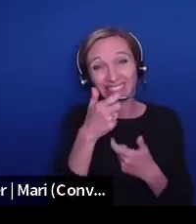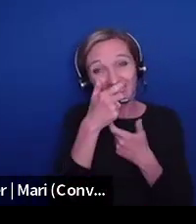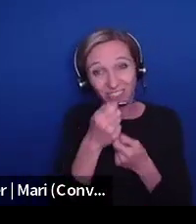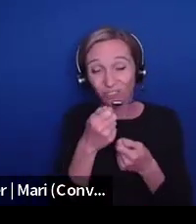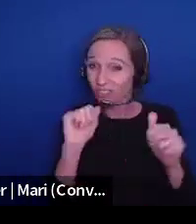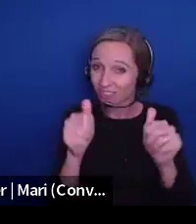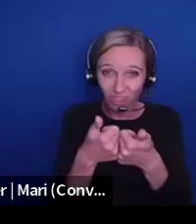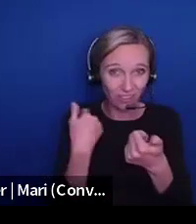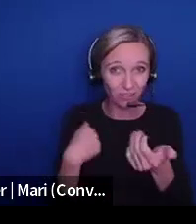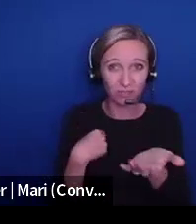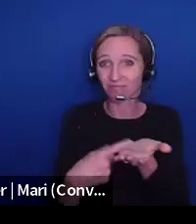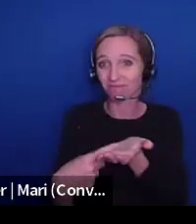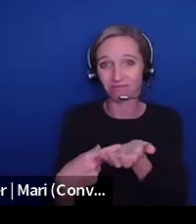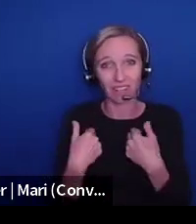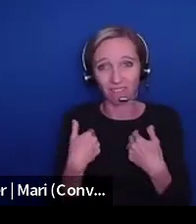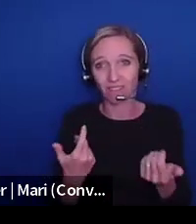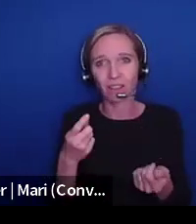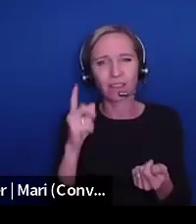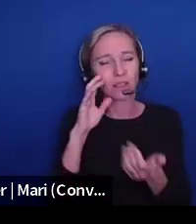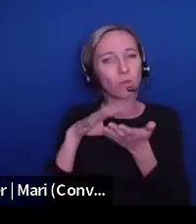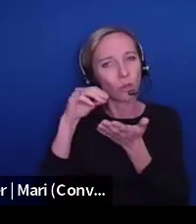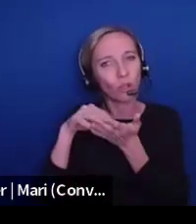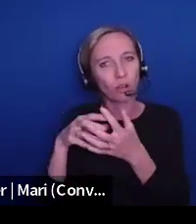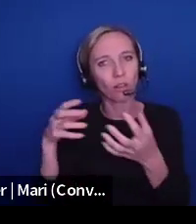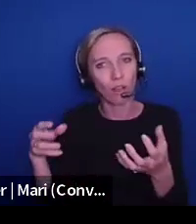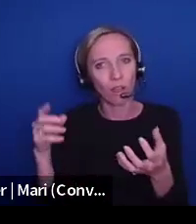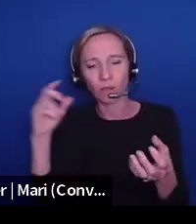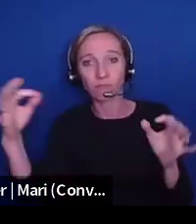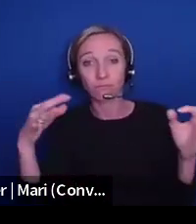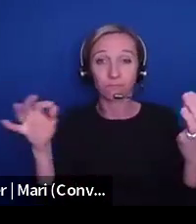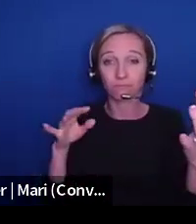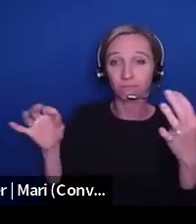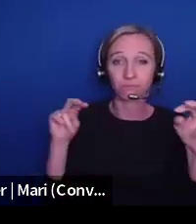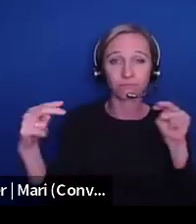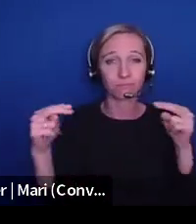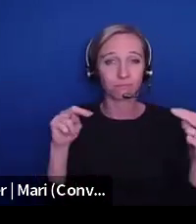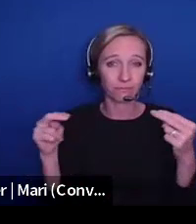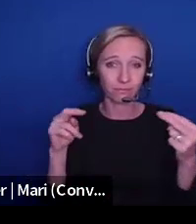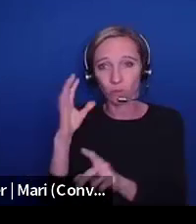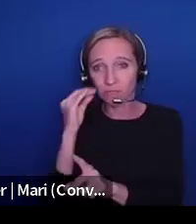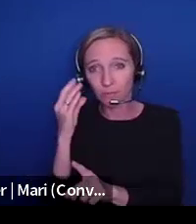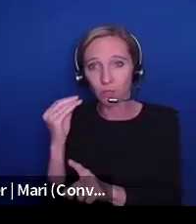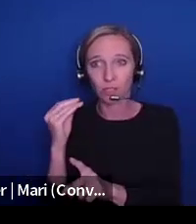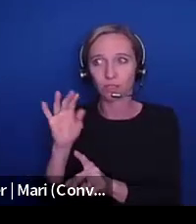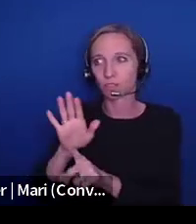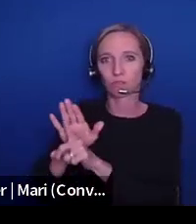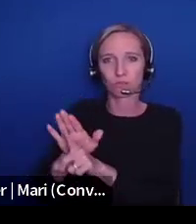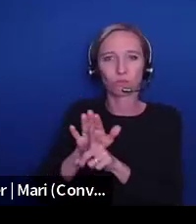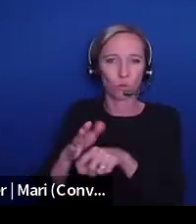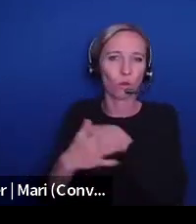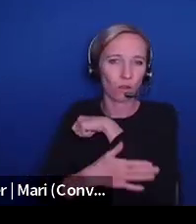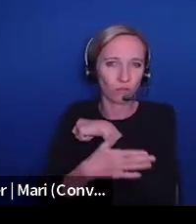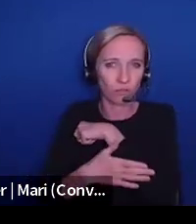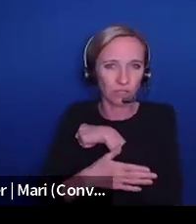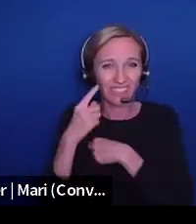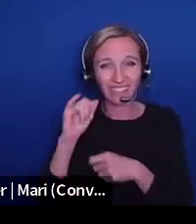a challenge to have. And I think like we're going to learn a lot because like we're going to hear from so many different people and their experiences in their respective countries. But I think like